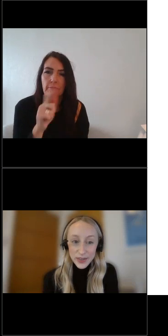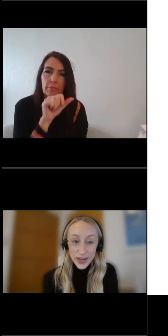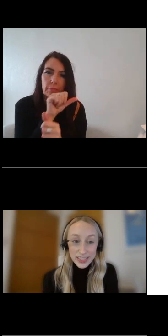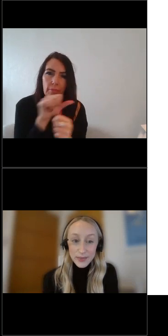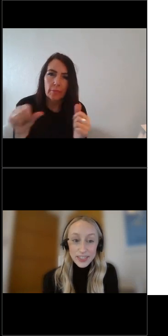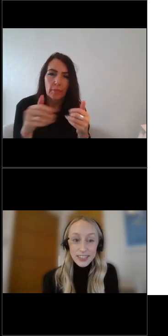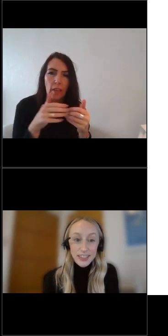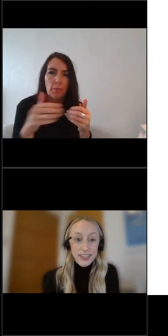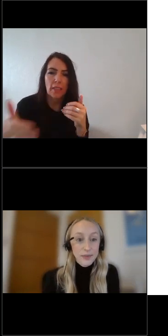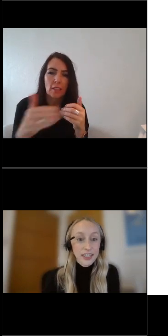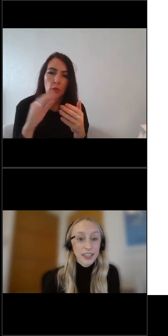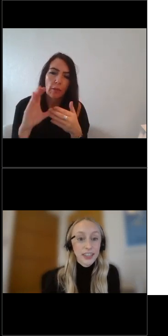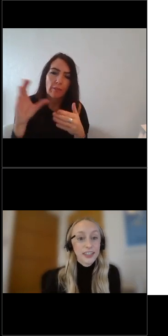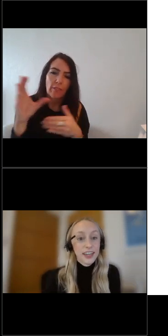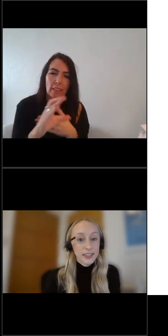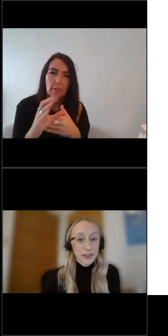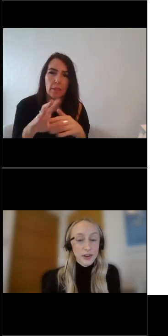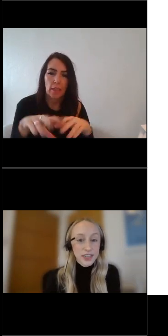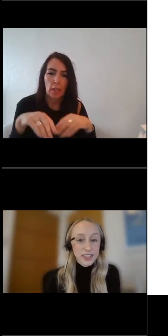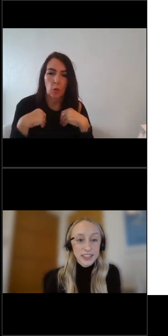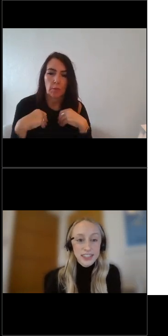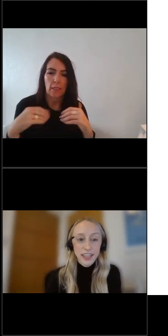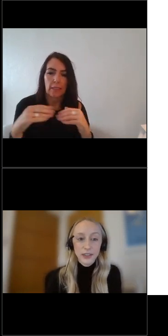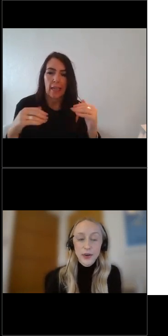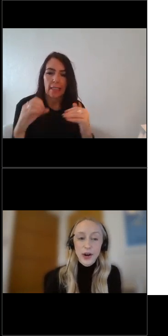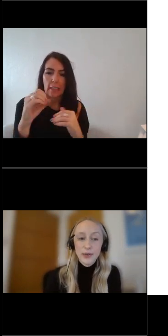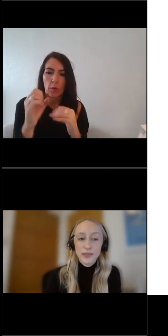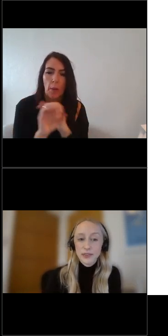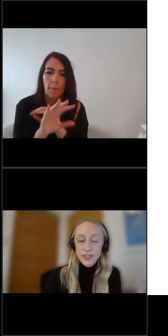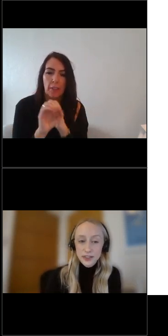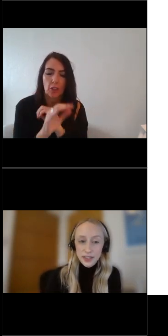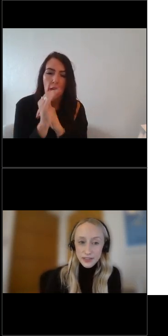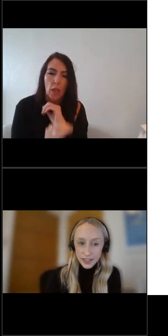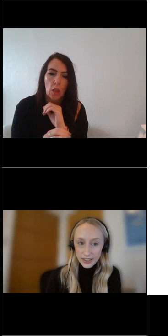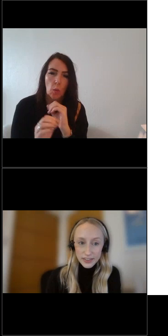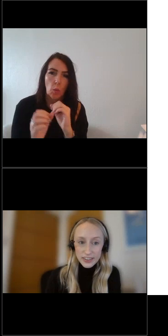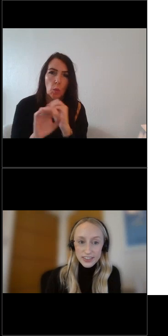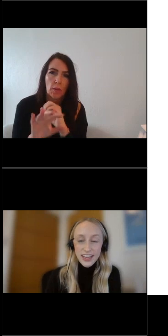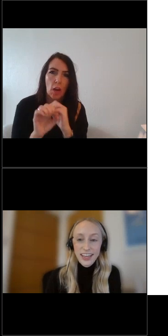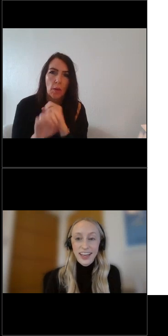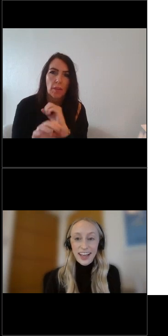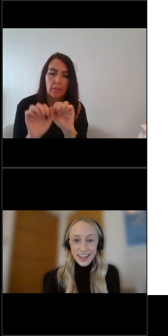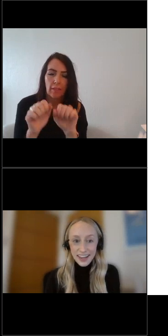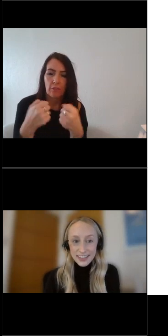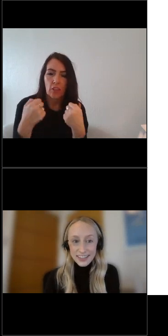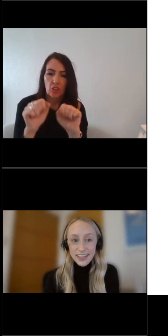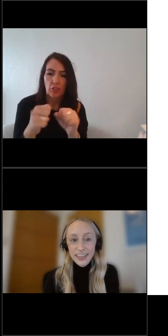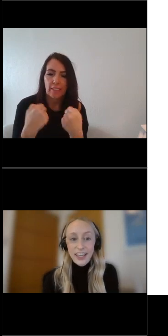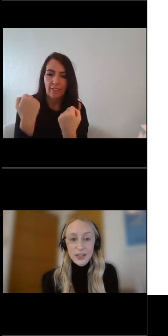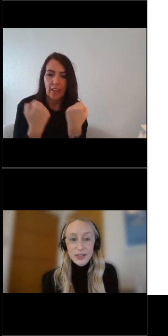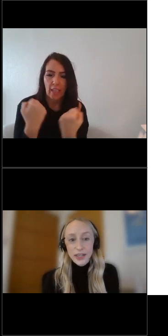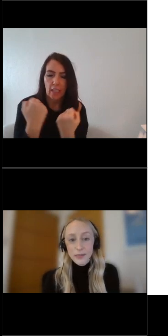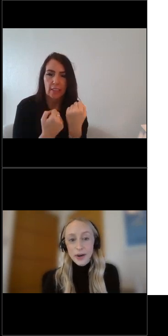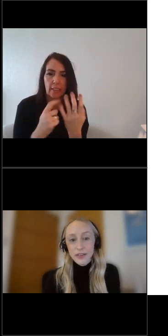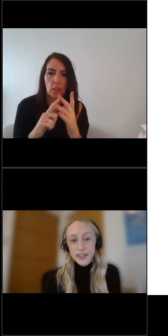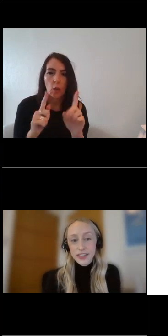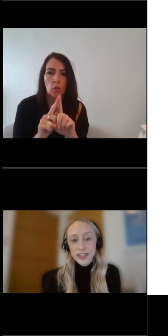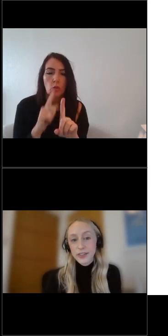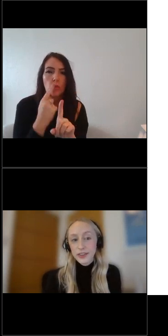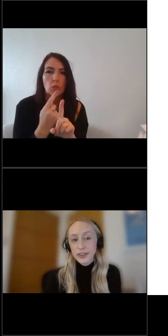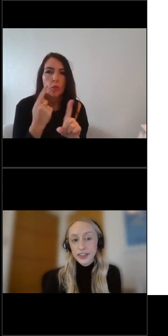long-term investments in adopting net zero emissions and low carbon refrigerated vehicles? And can you speak